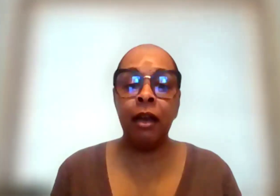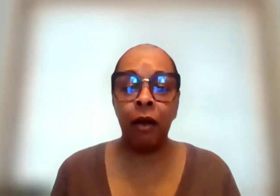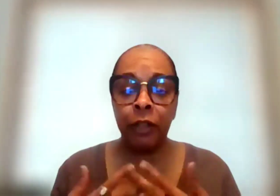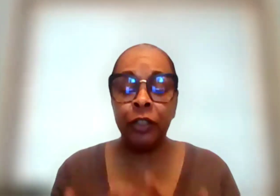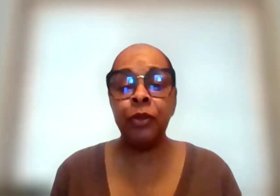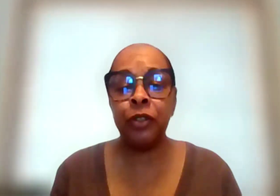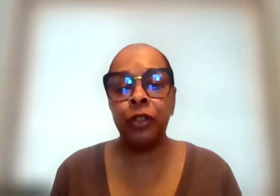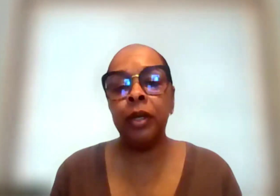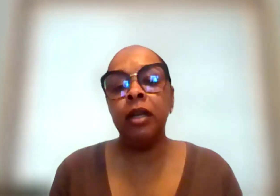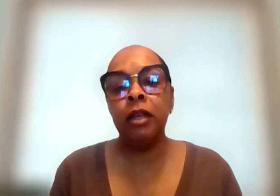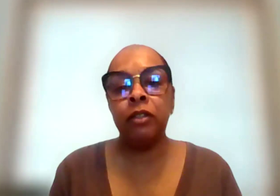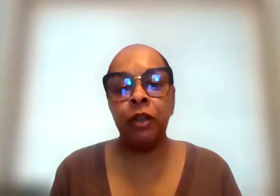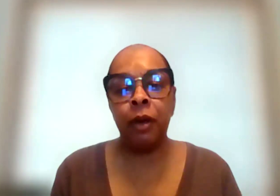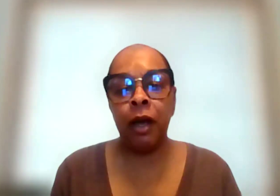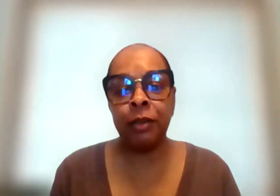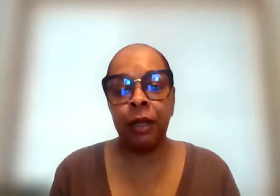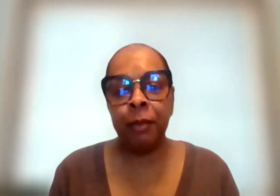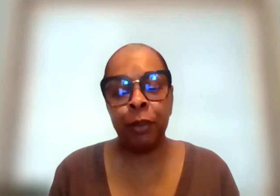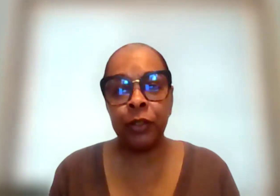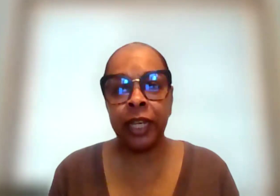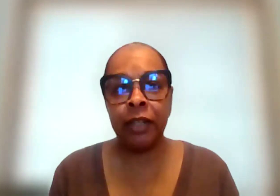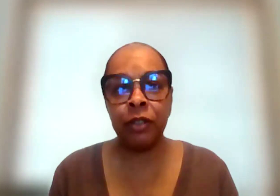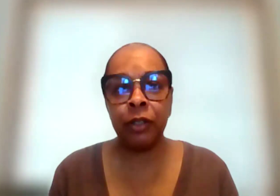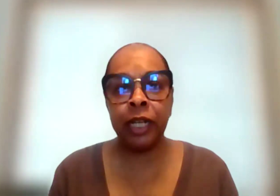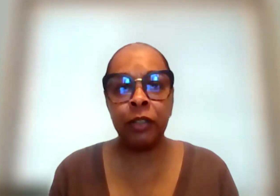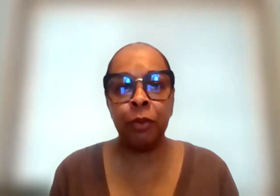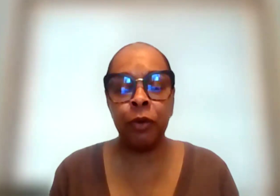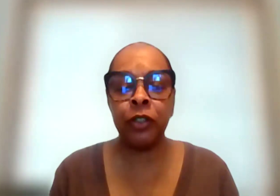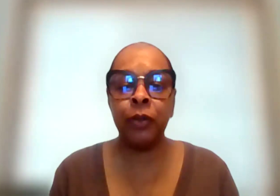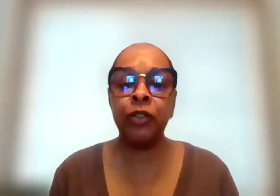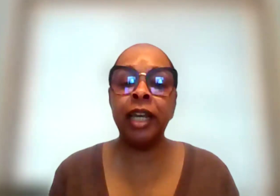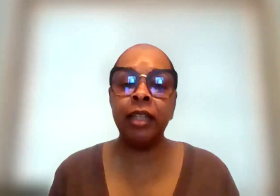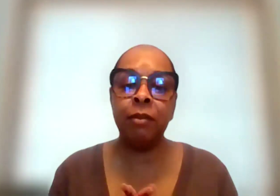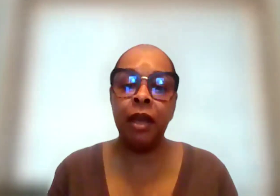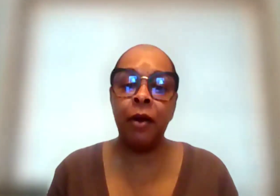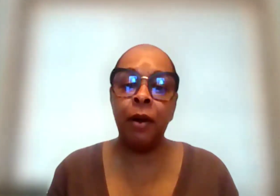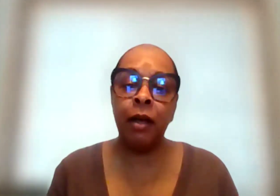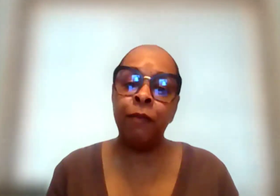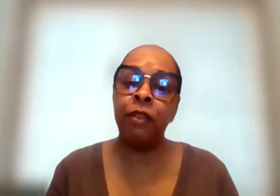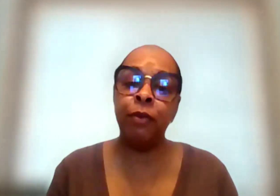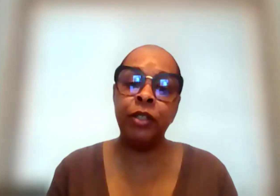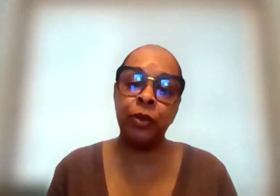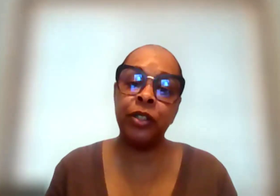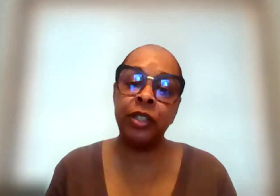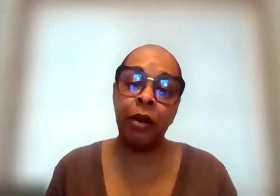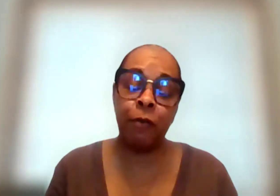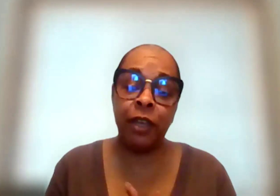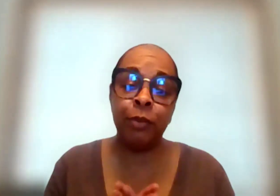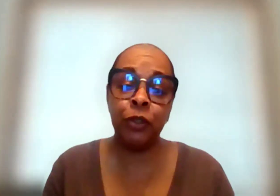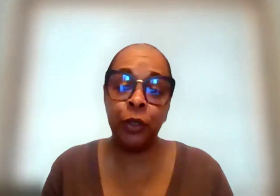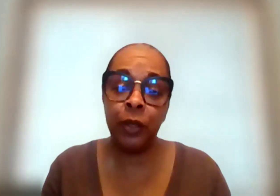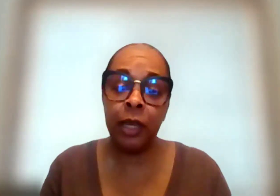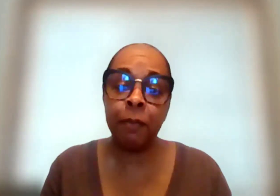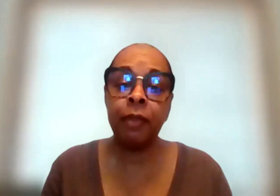they are used to. So as a Pearls Counselor, it's more so letting them know of the resources that